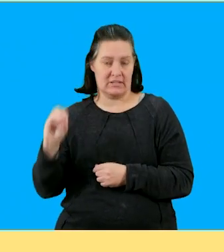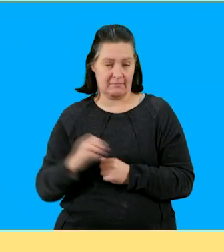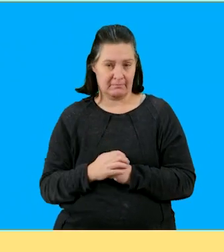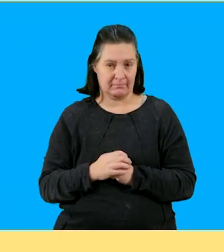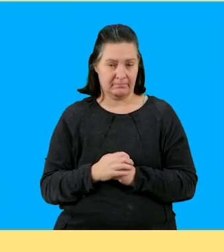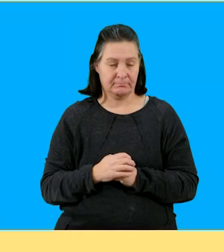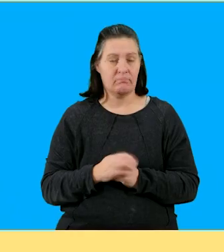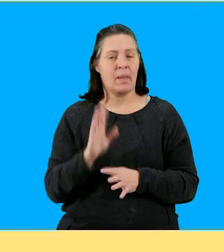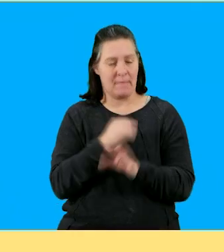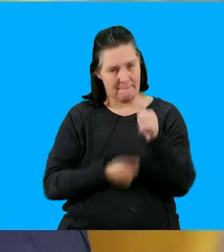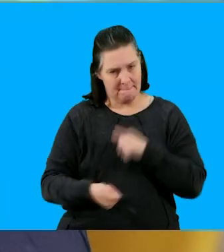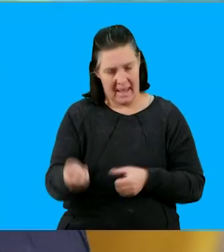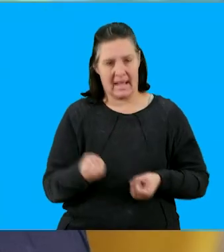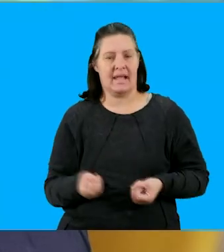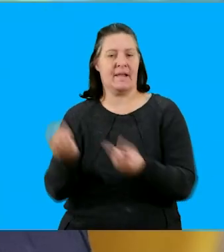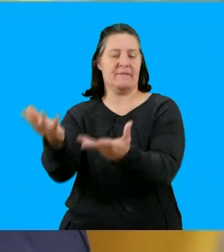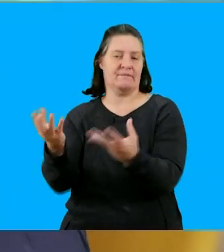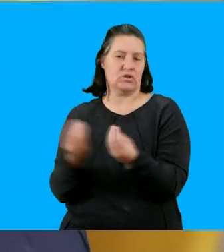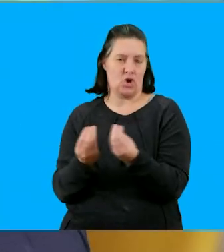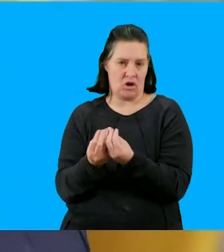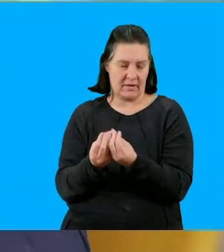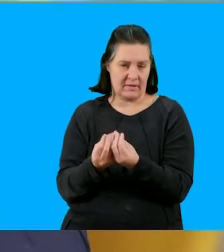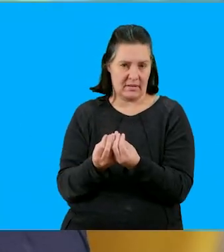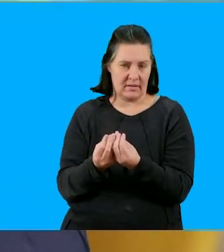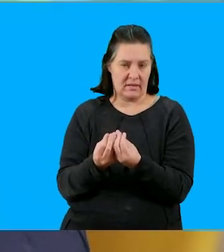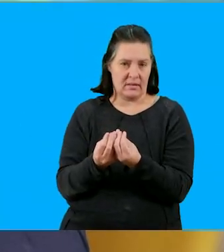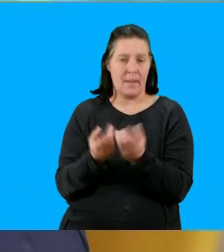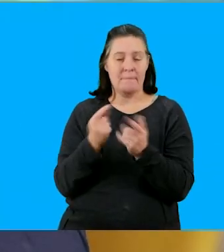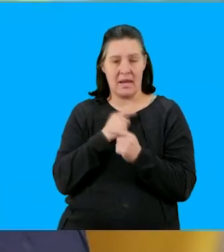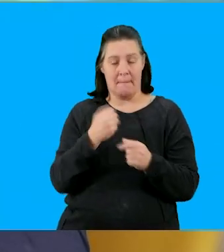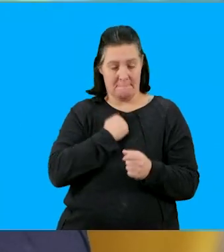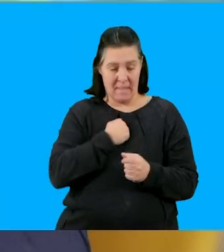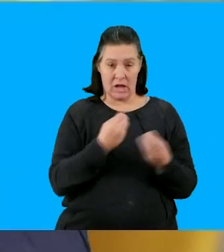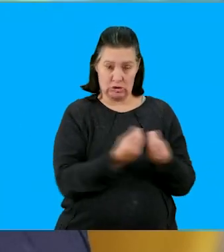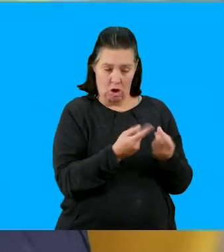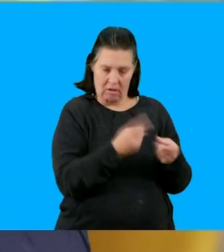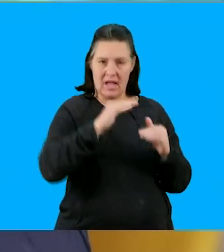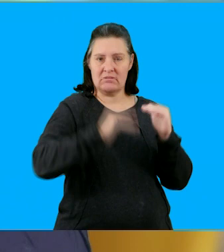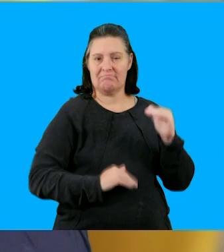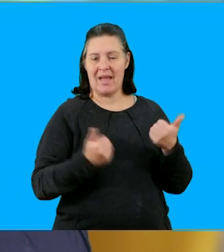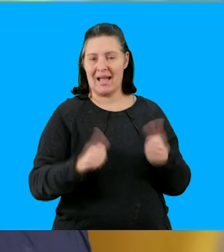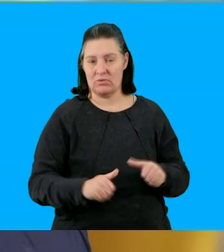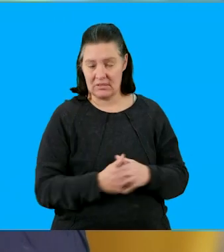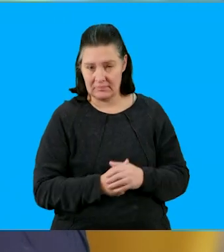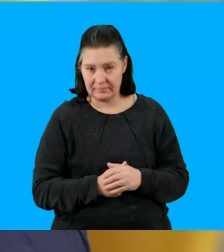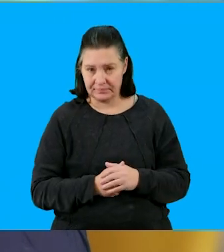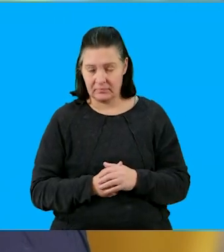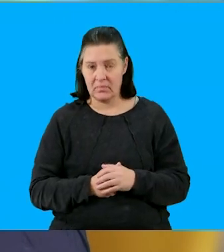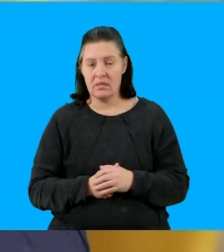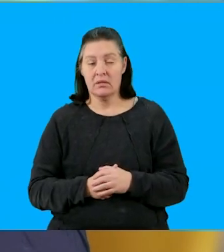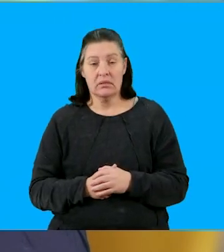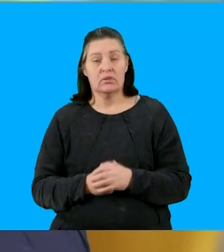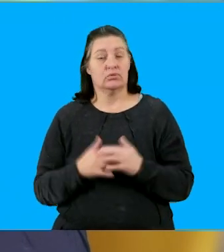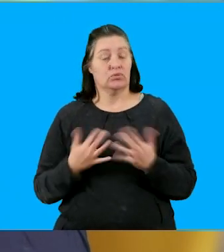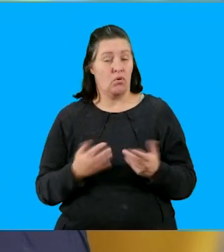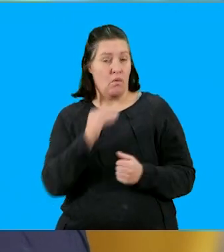1,300. I have returned stock to my creditors. It decreases my trading stock account. In that case, then,